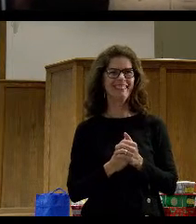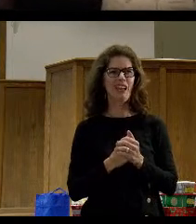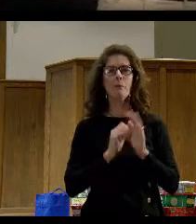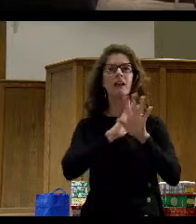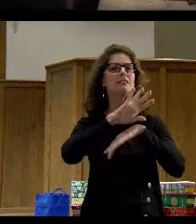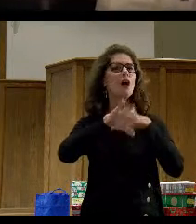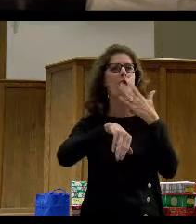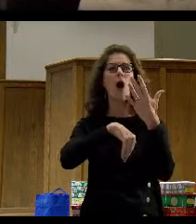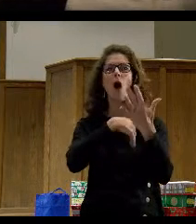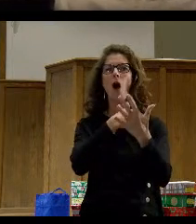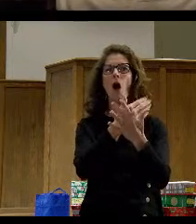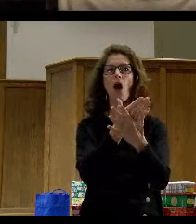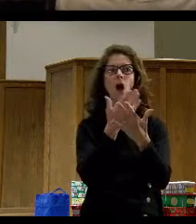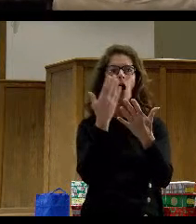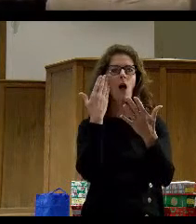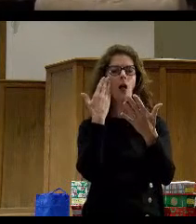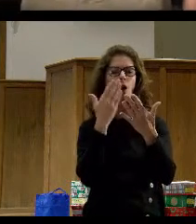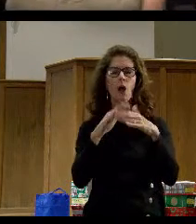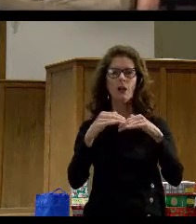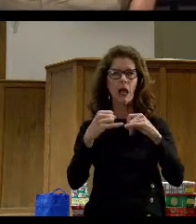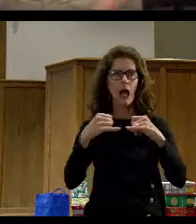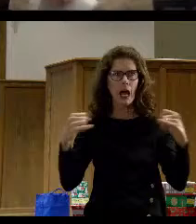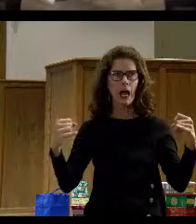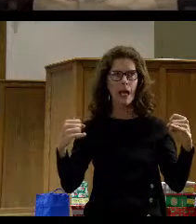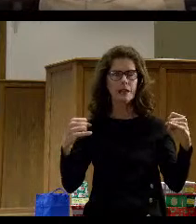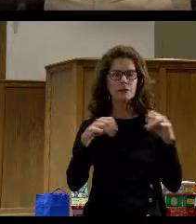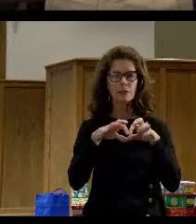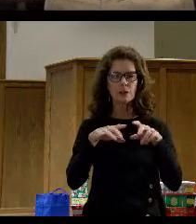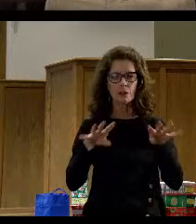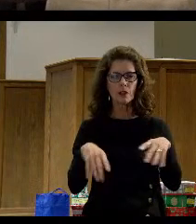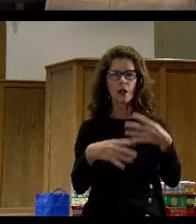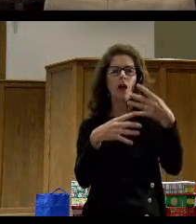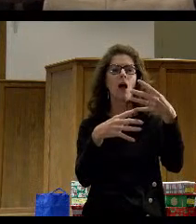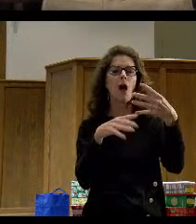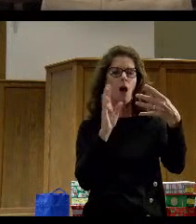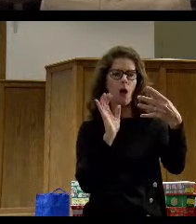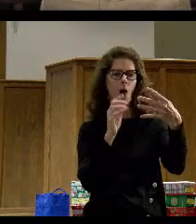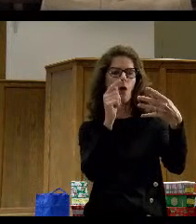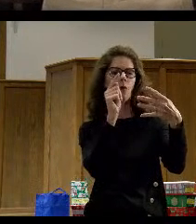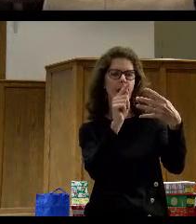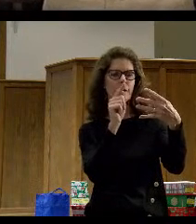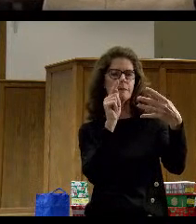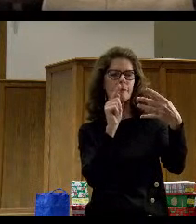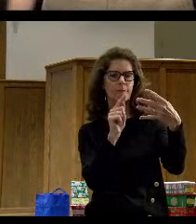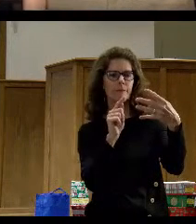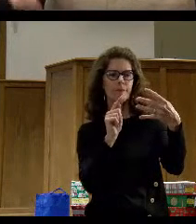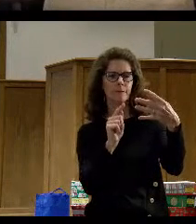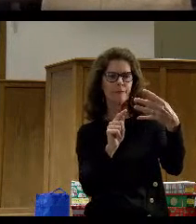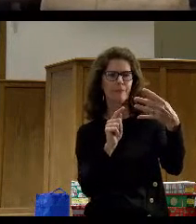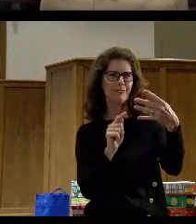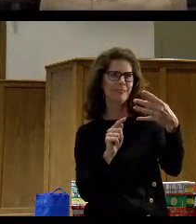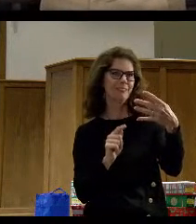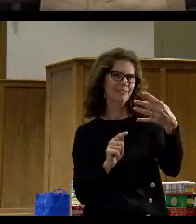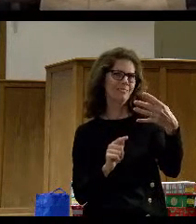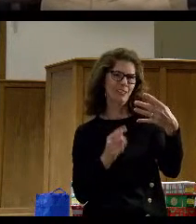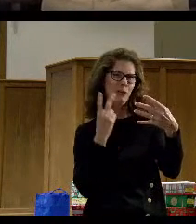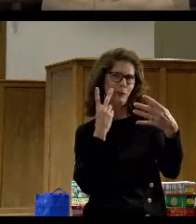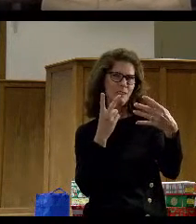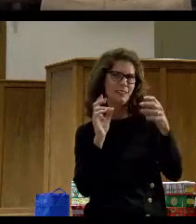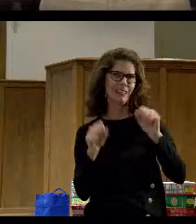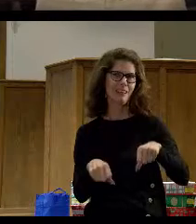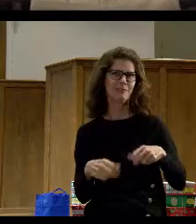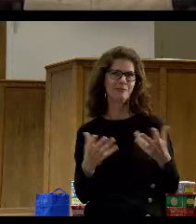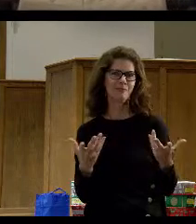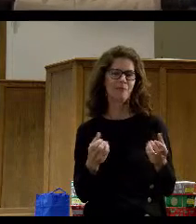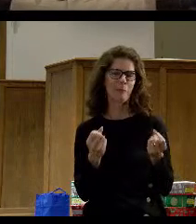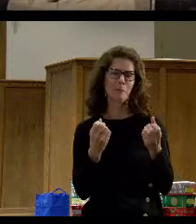mrcc.org/holiday. You can keep up to date with all of the different ways that you can bless others during this holiday season. You're always so generous to do that. Lots of great ways